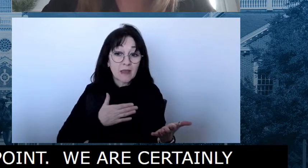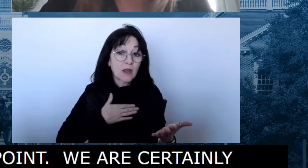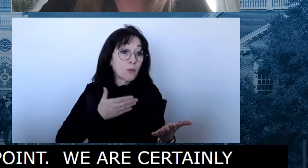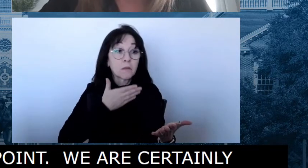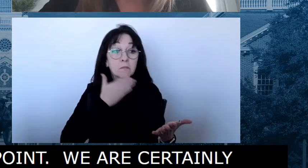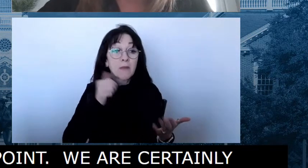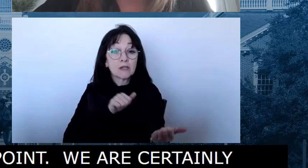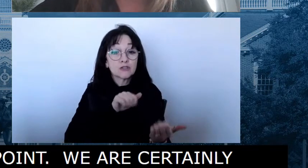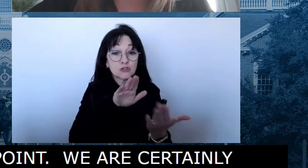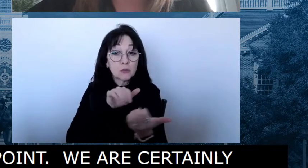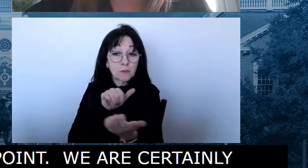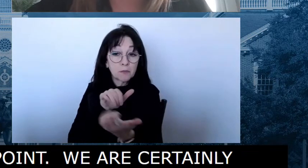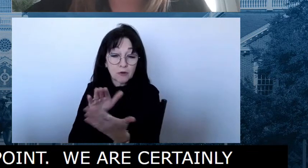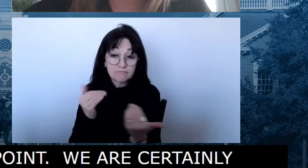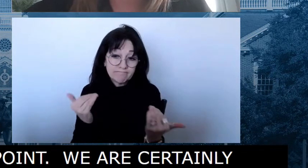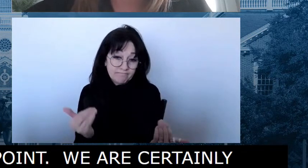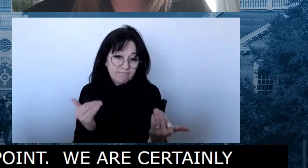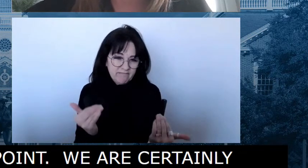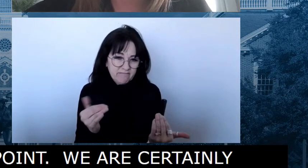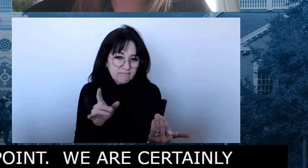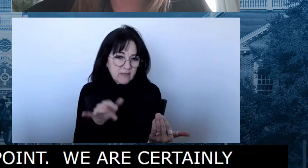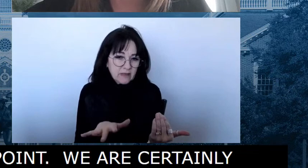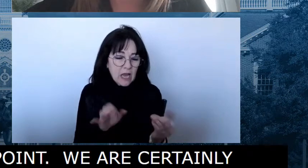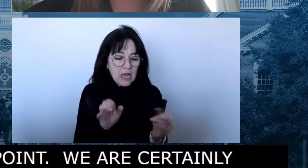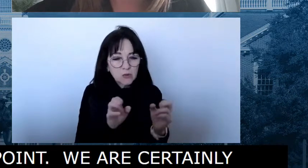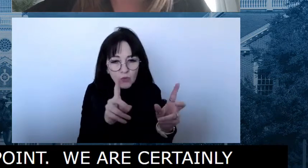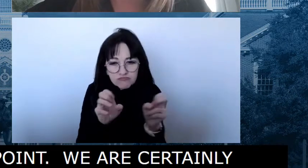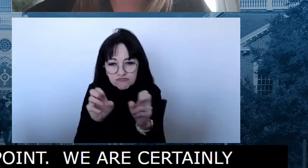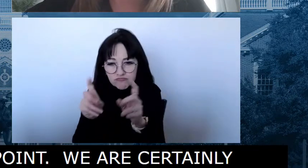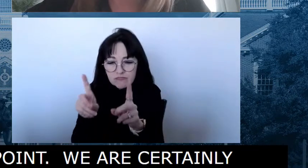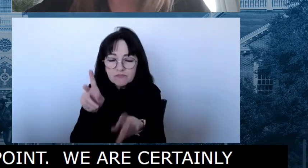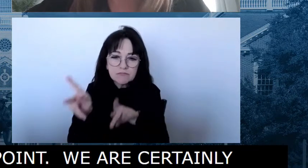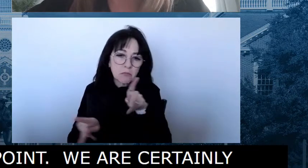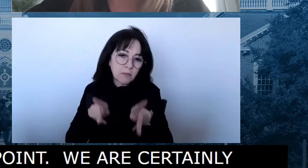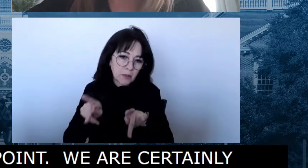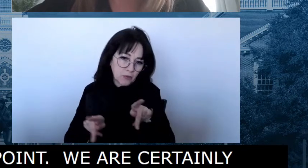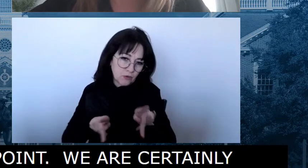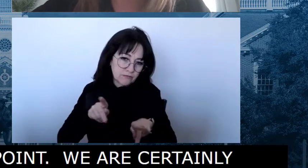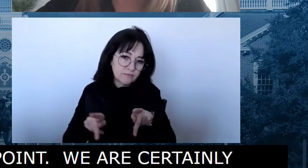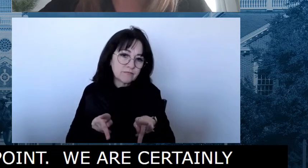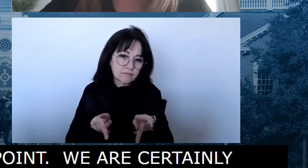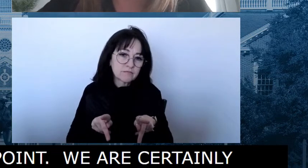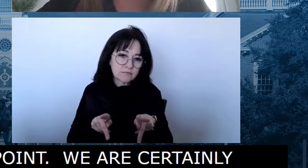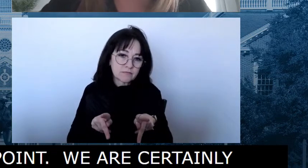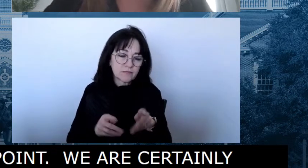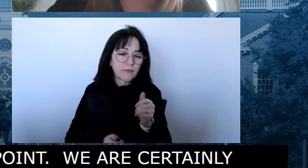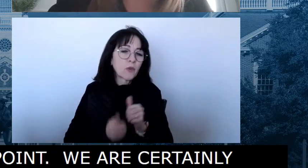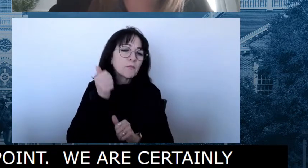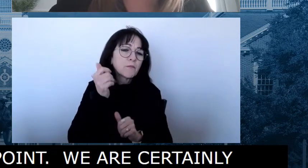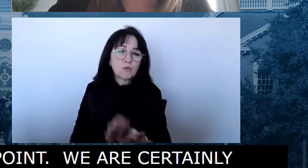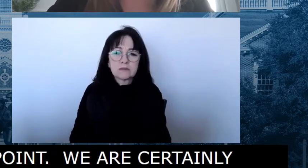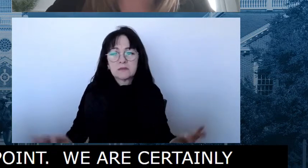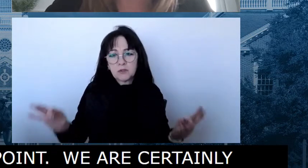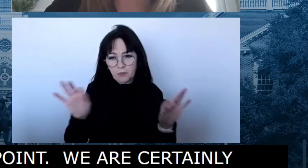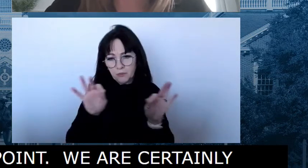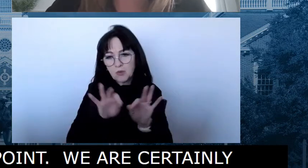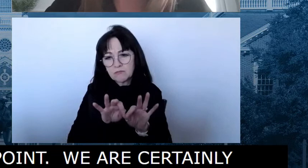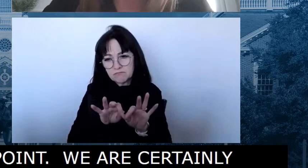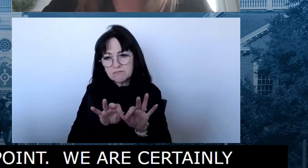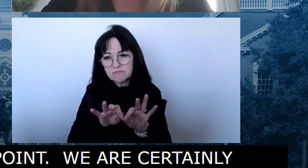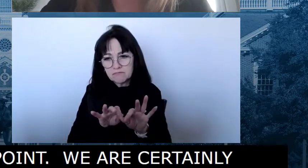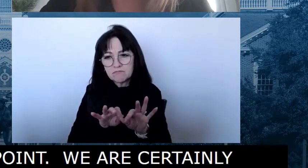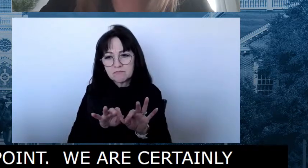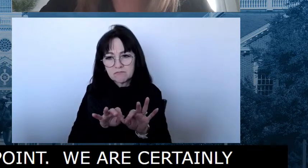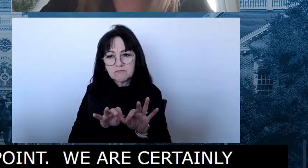point. We think that it's the most important tool in the toolbox, and there's